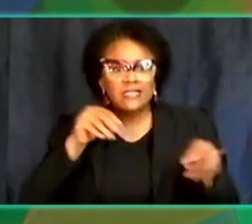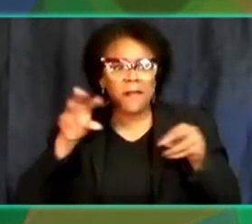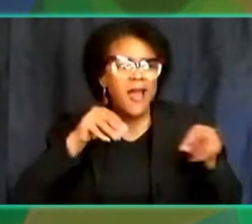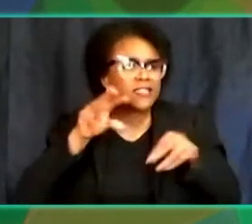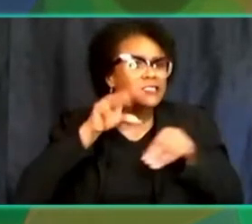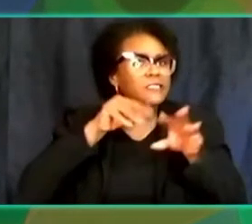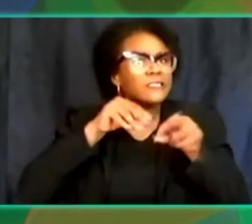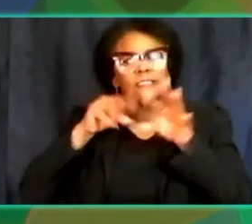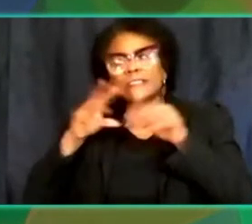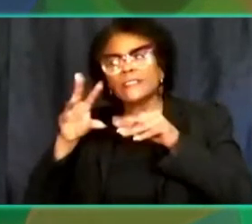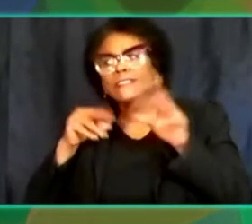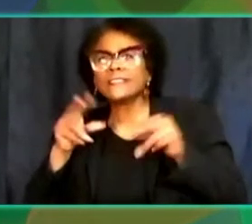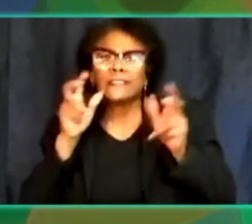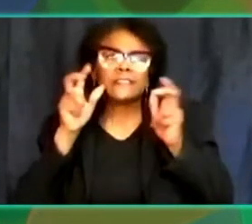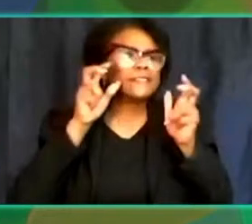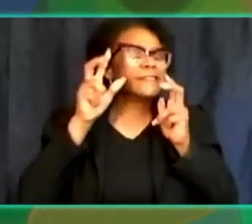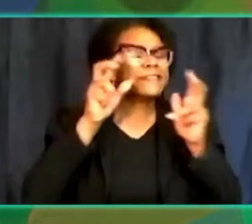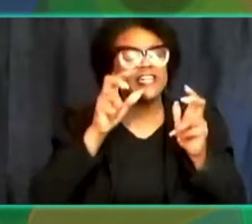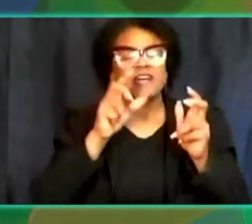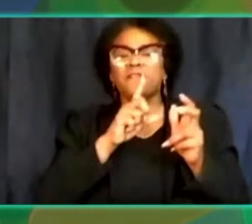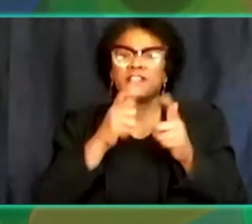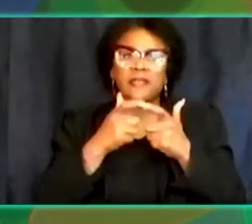Those are definitely huge influences.